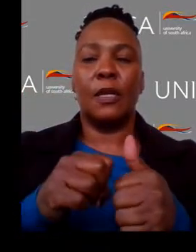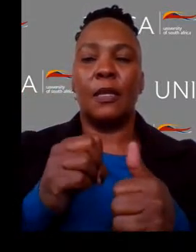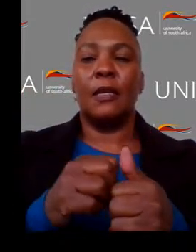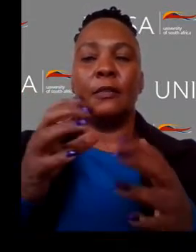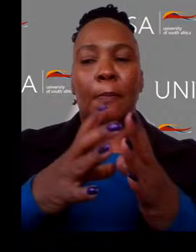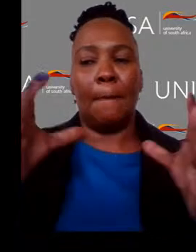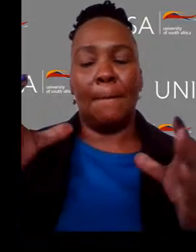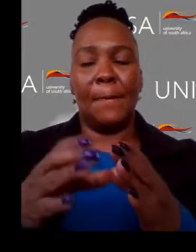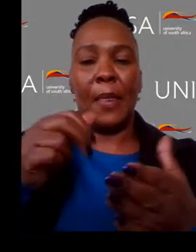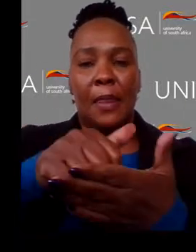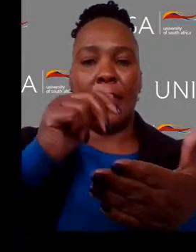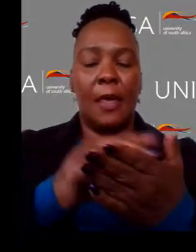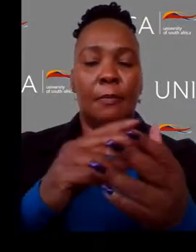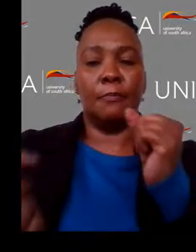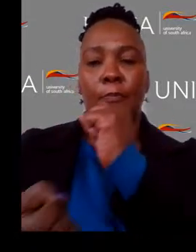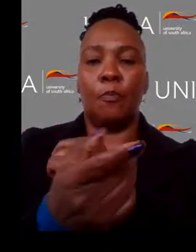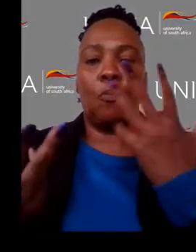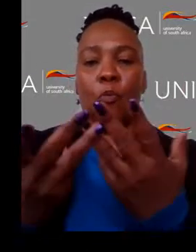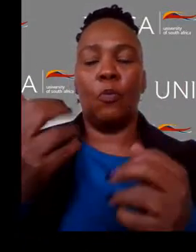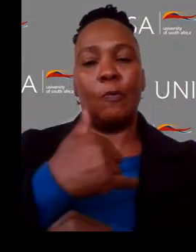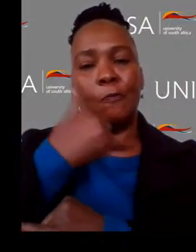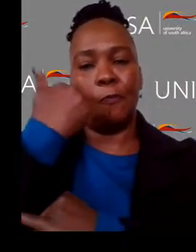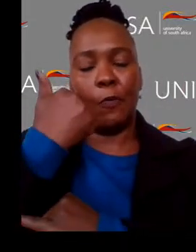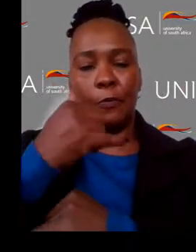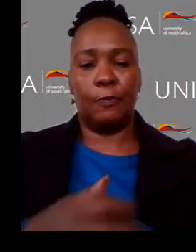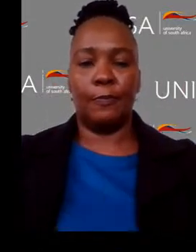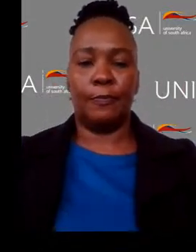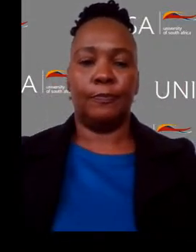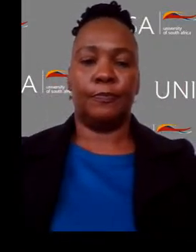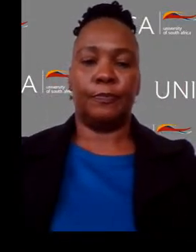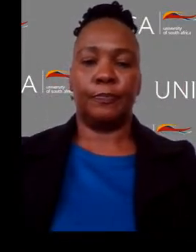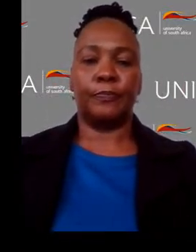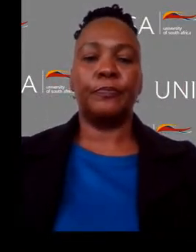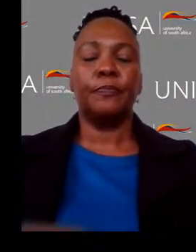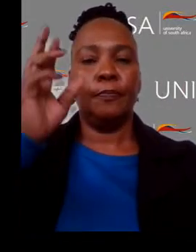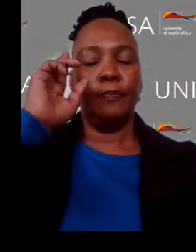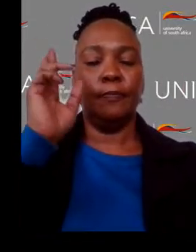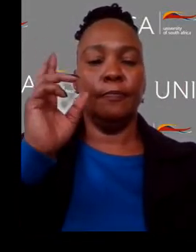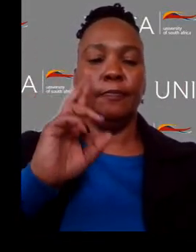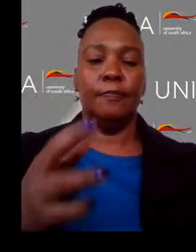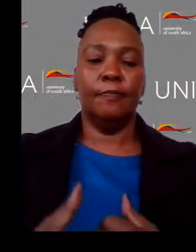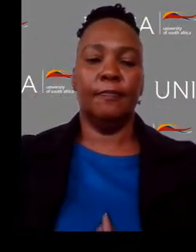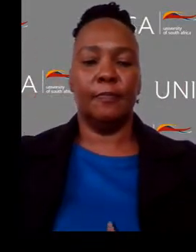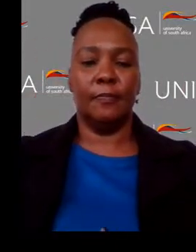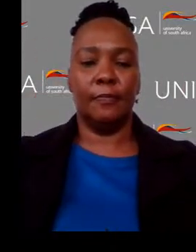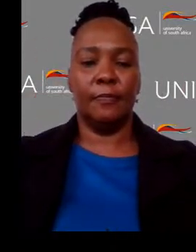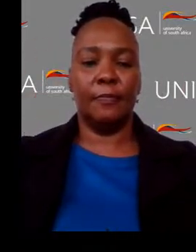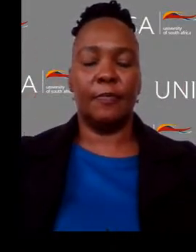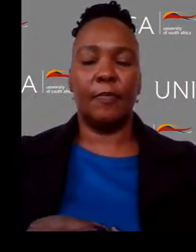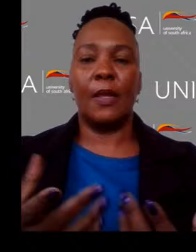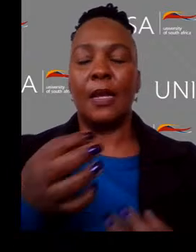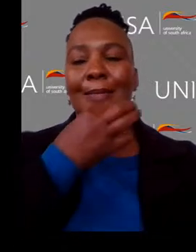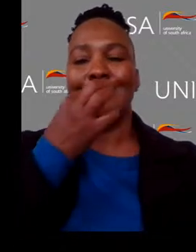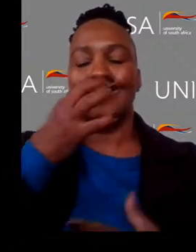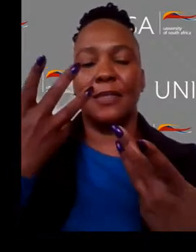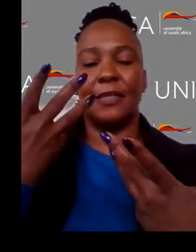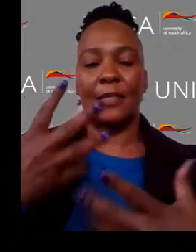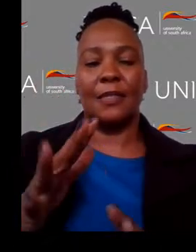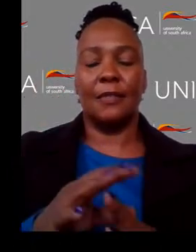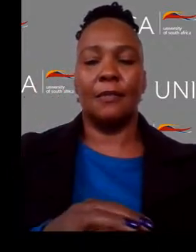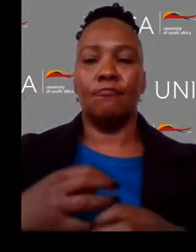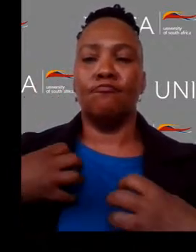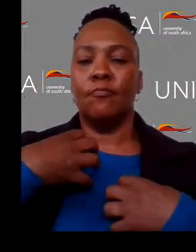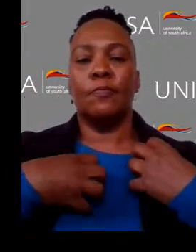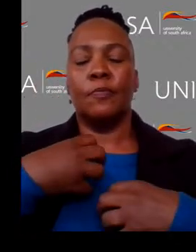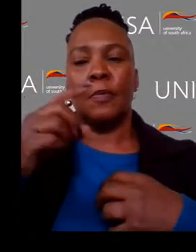phone. Remember, if you get interruptions during this time, as mentioned, do not worry about it. Somebody will still listen to